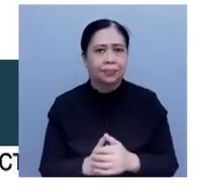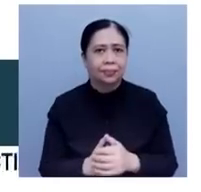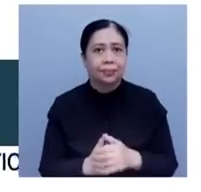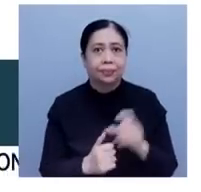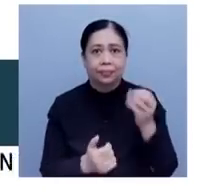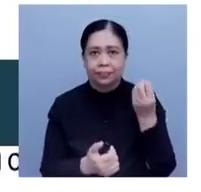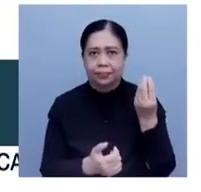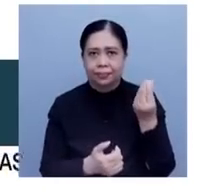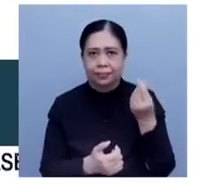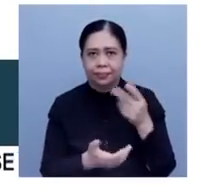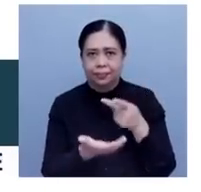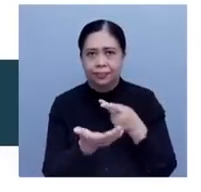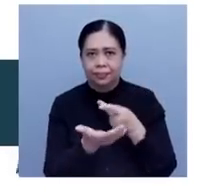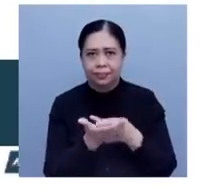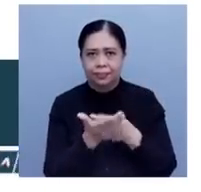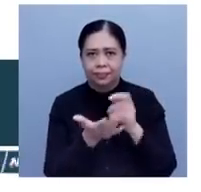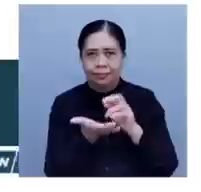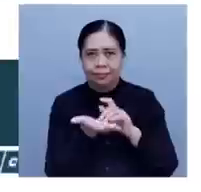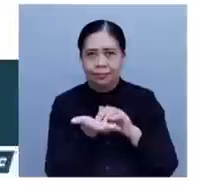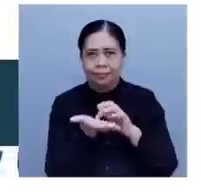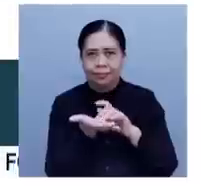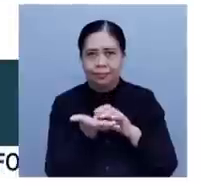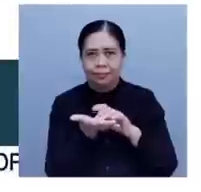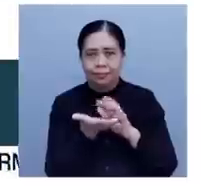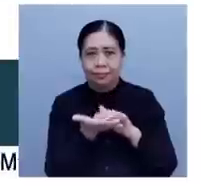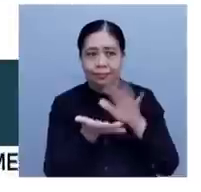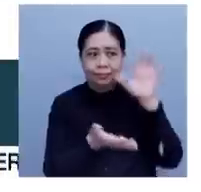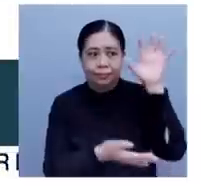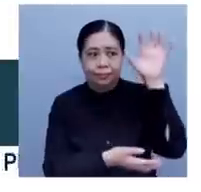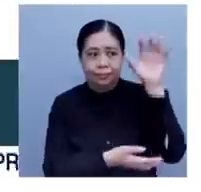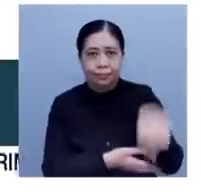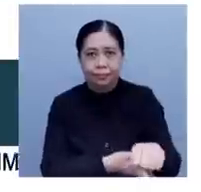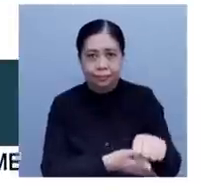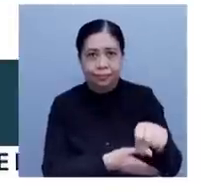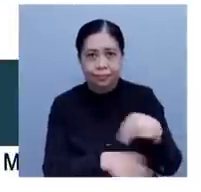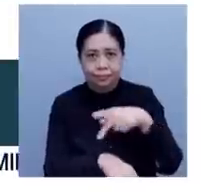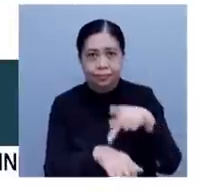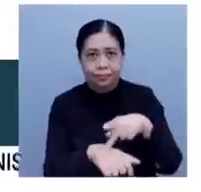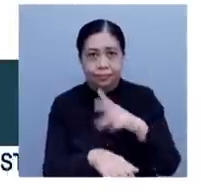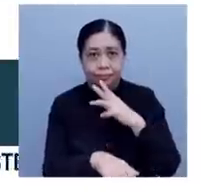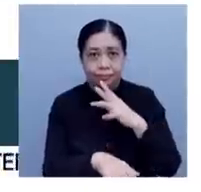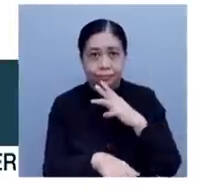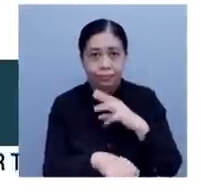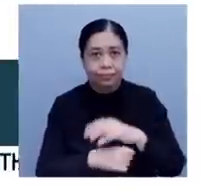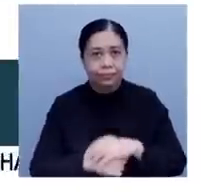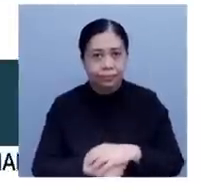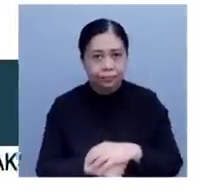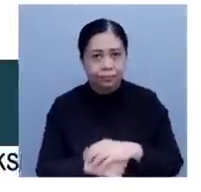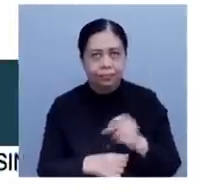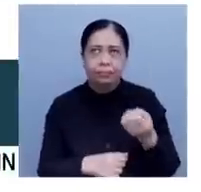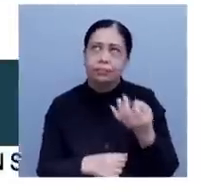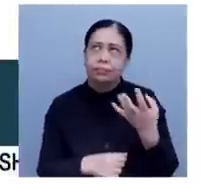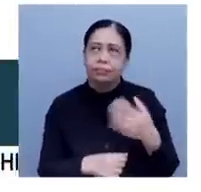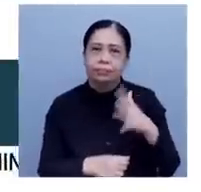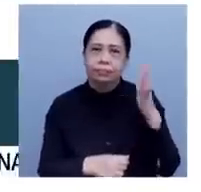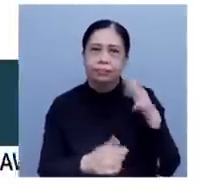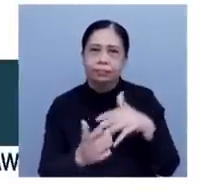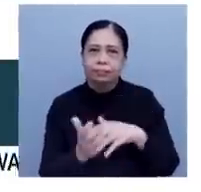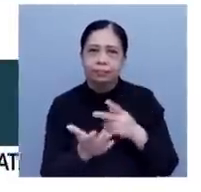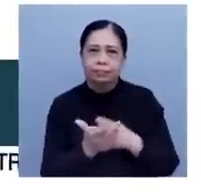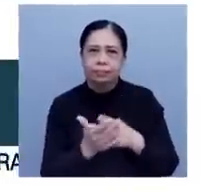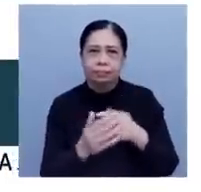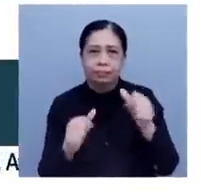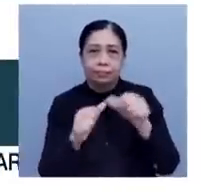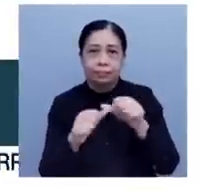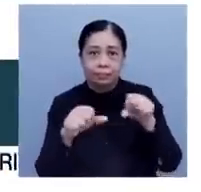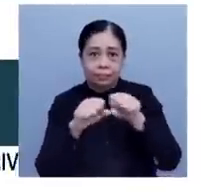is very simple. To reclaim any portion of our Philippine waters, you spend about 5,000 pesos per square